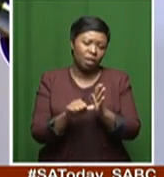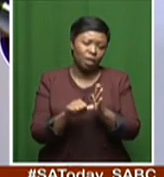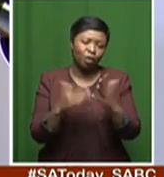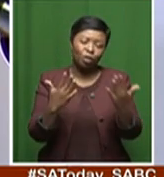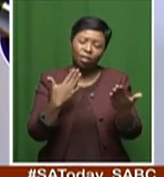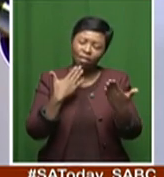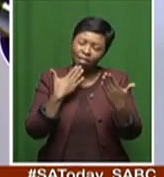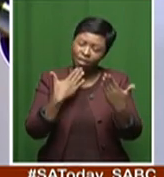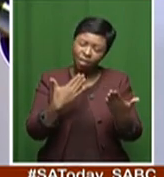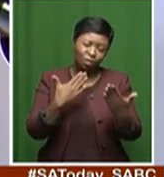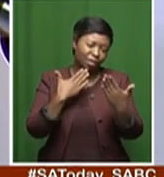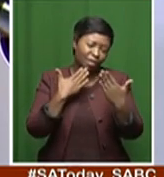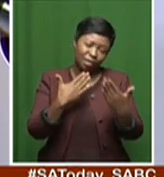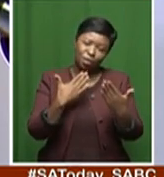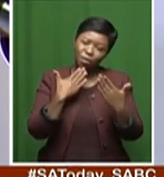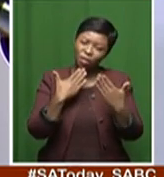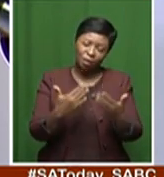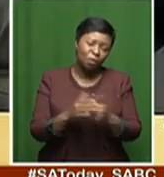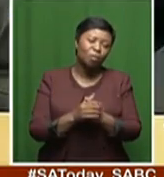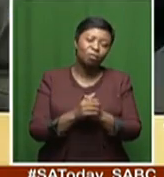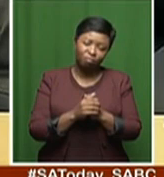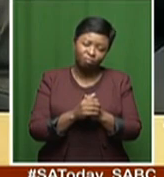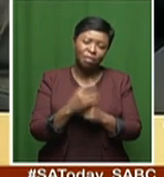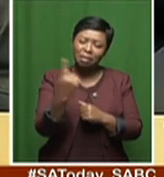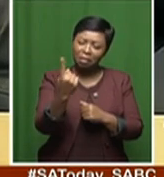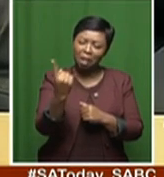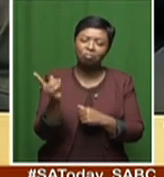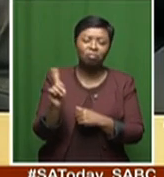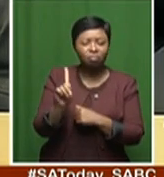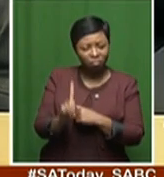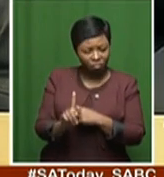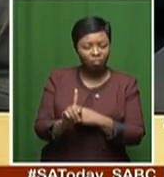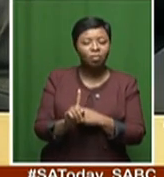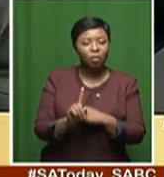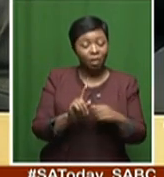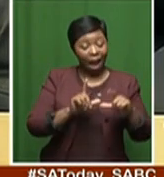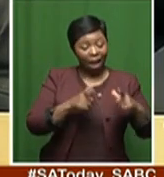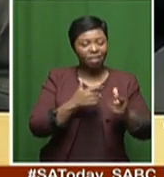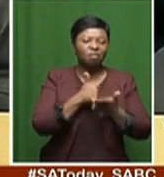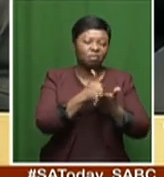for making yourself available and to assist the commission.